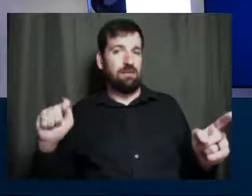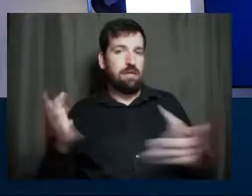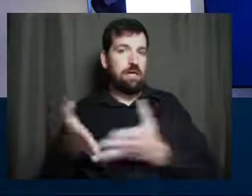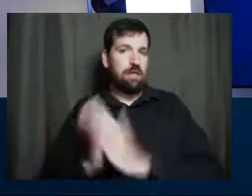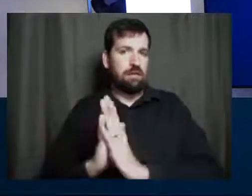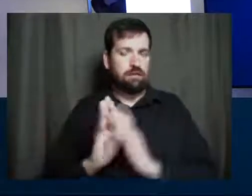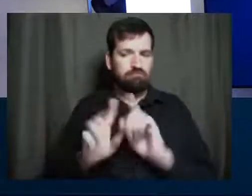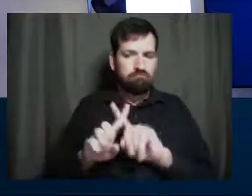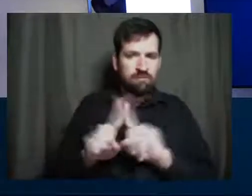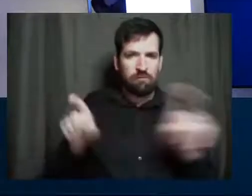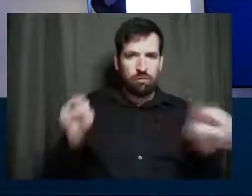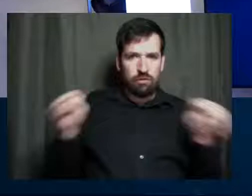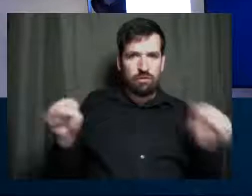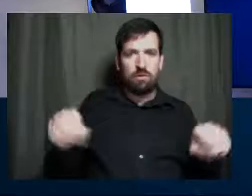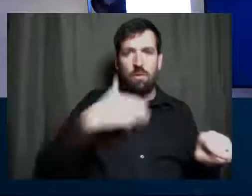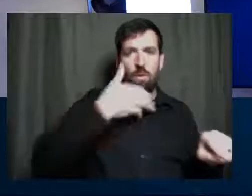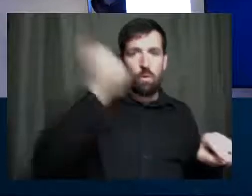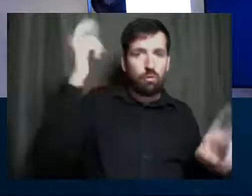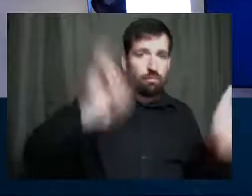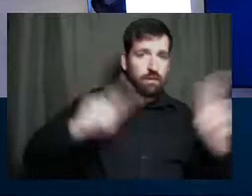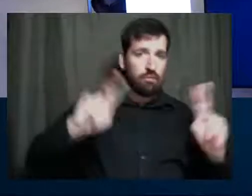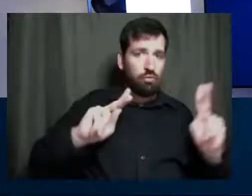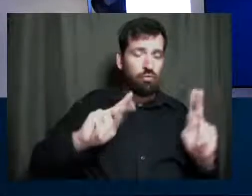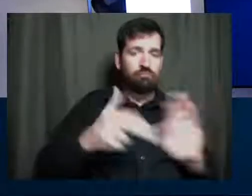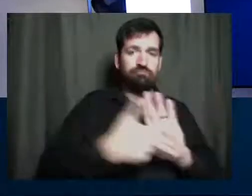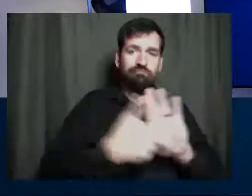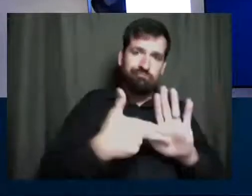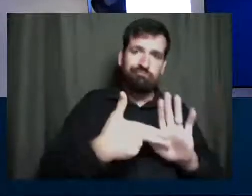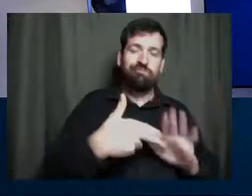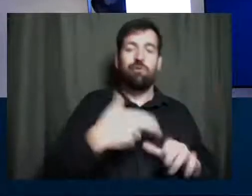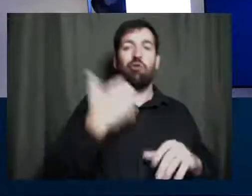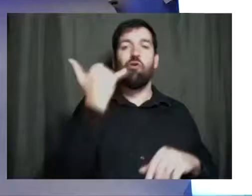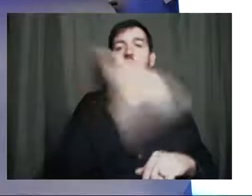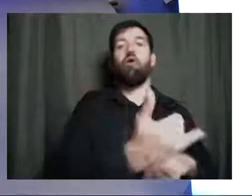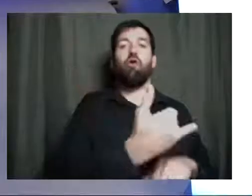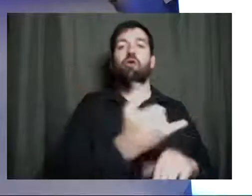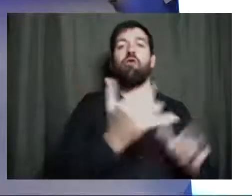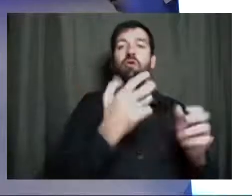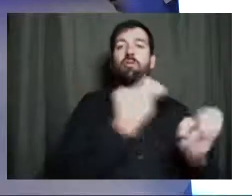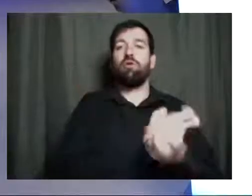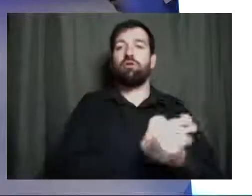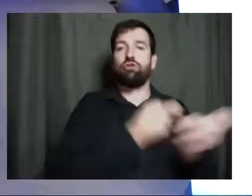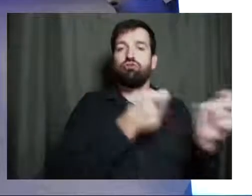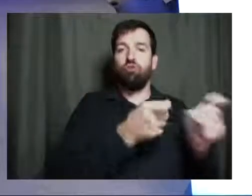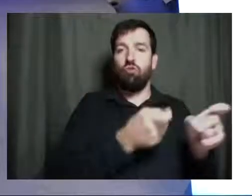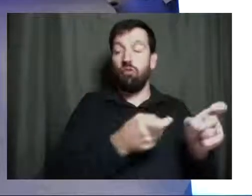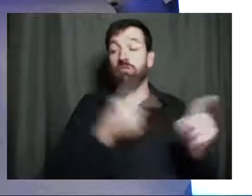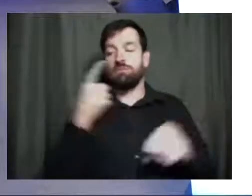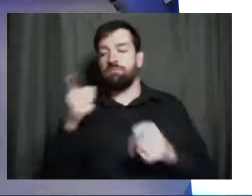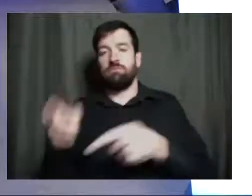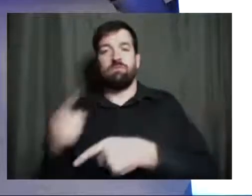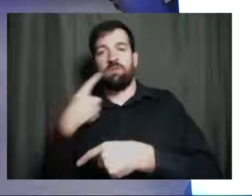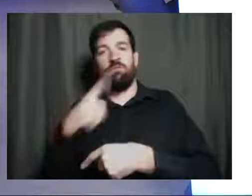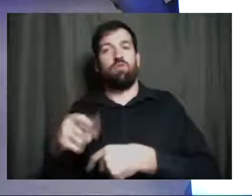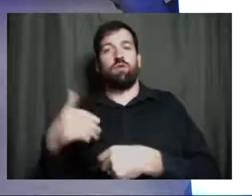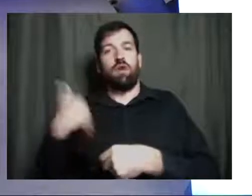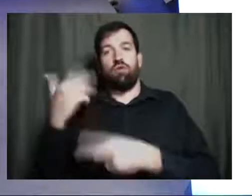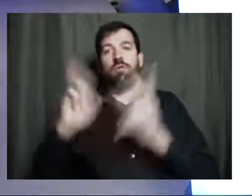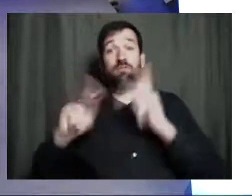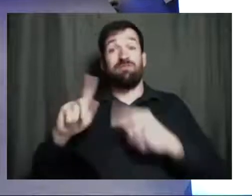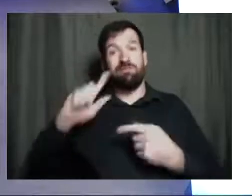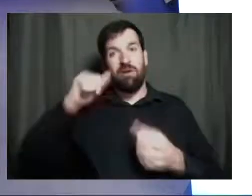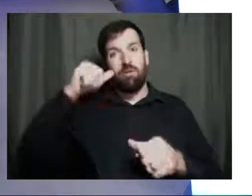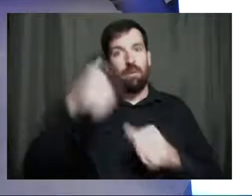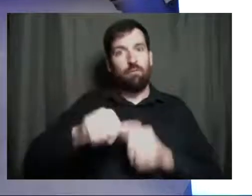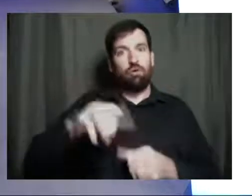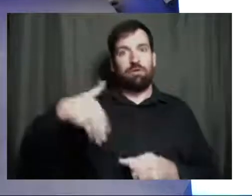what older people need to call the poison control for and what younger people what it's called for younger people. I remember when I was younger, my introduction to